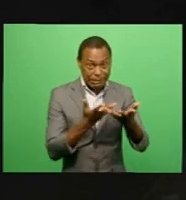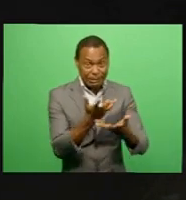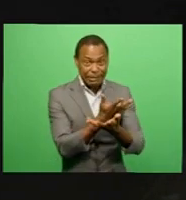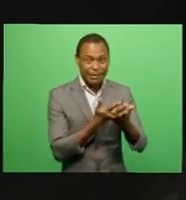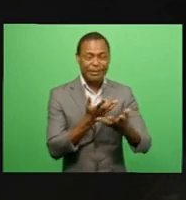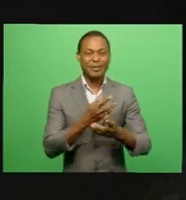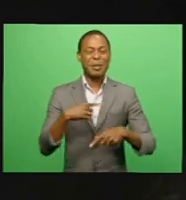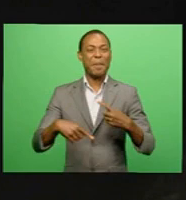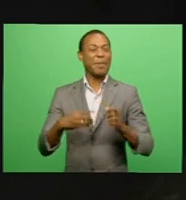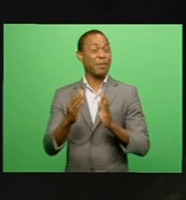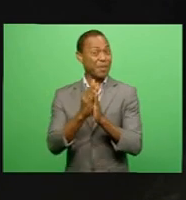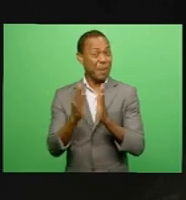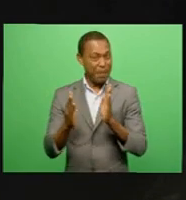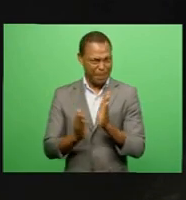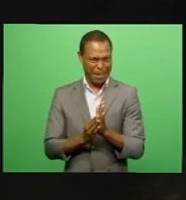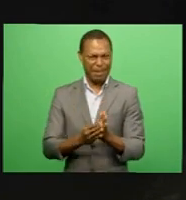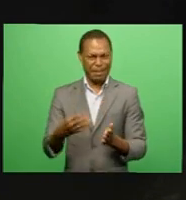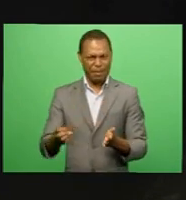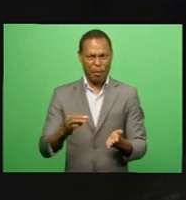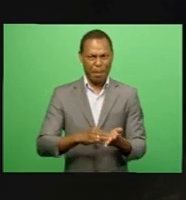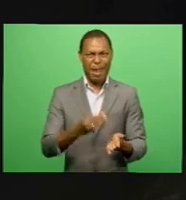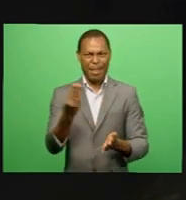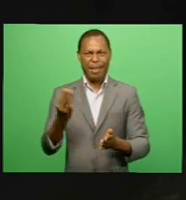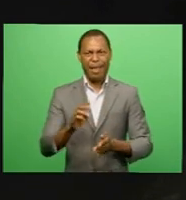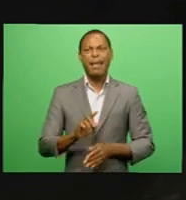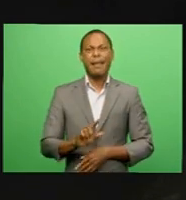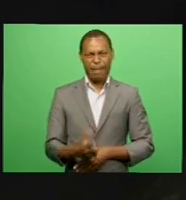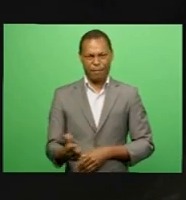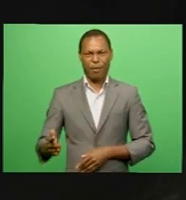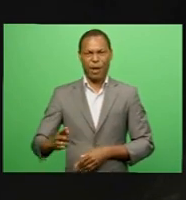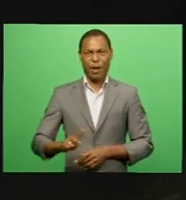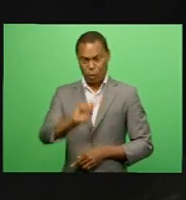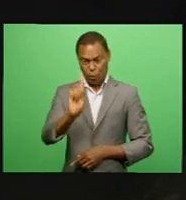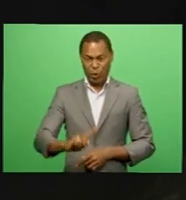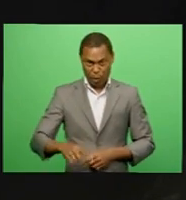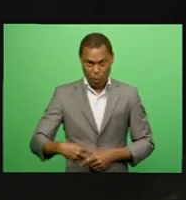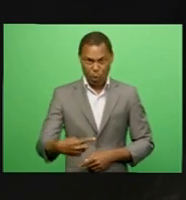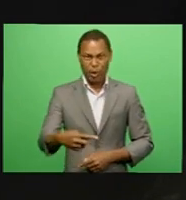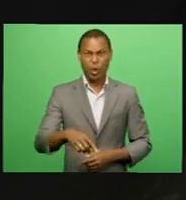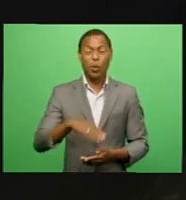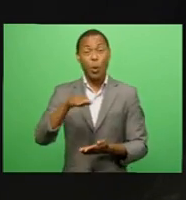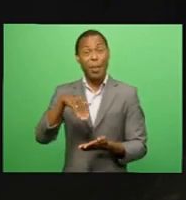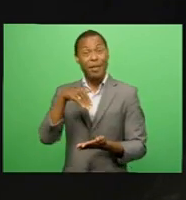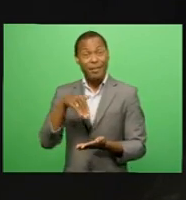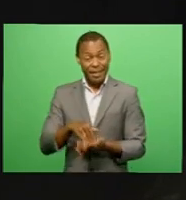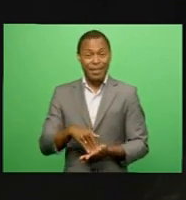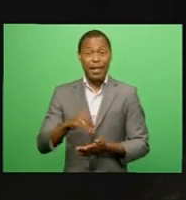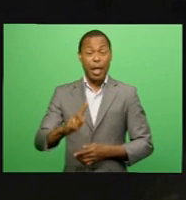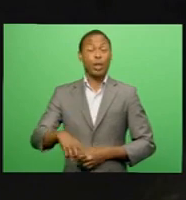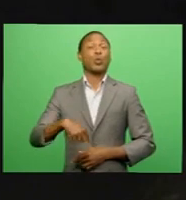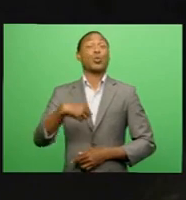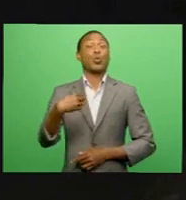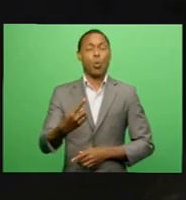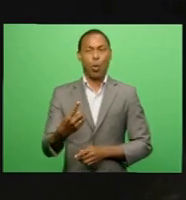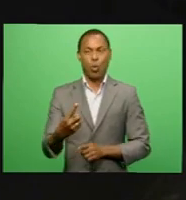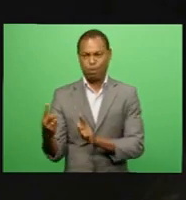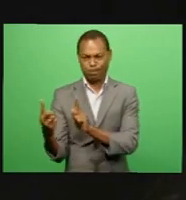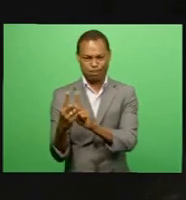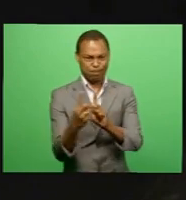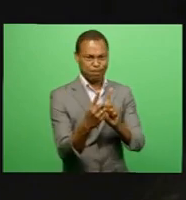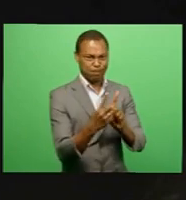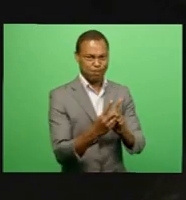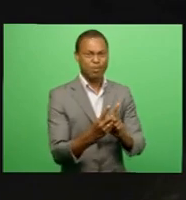regarding the bill that started on Monday in Levuka. Today it continued in Lomaiviti, and tomorrow the face-to-face